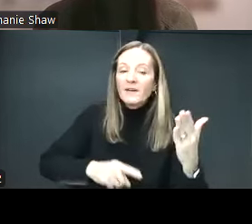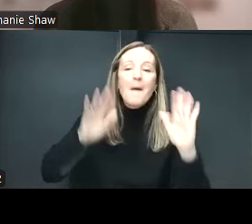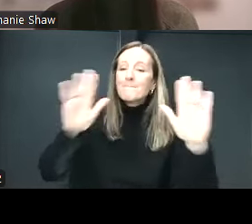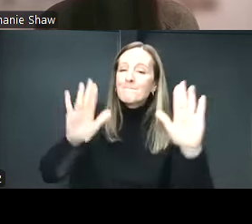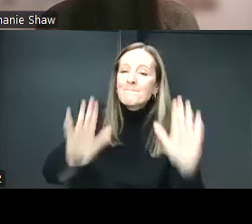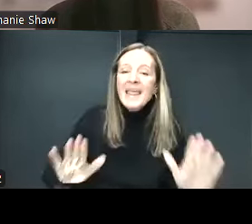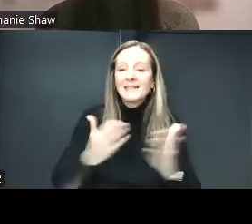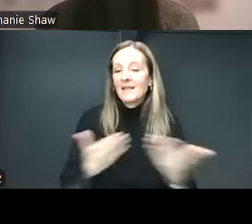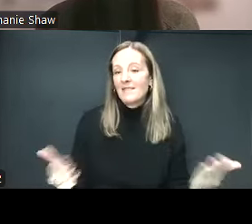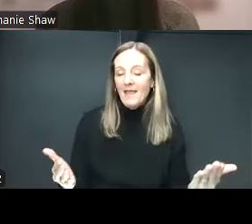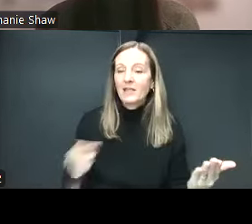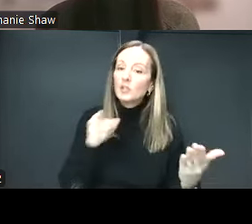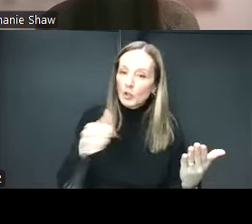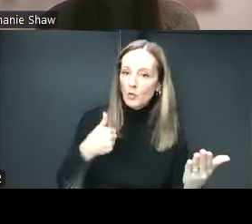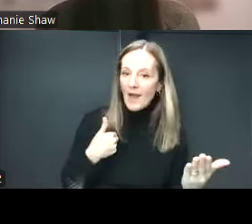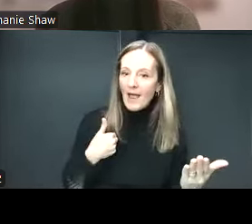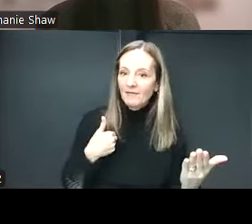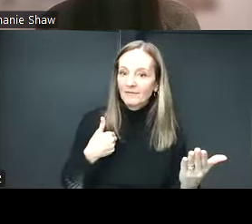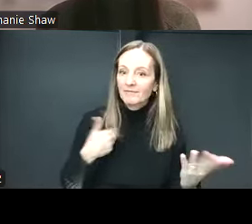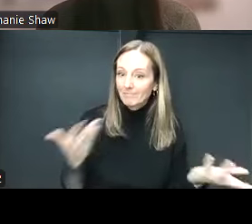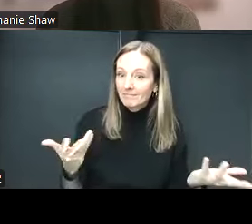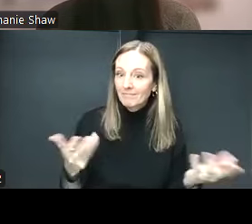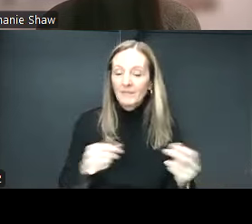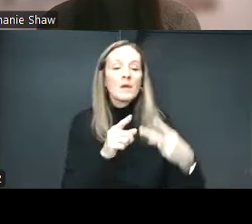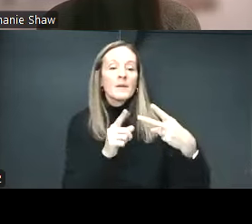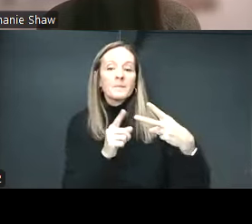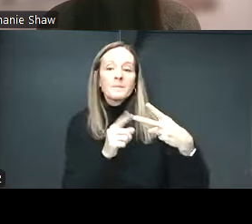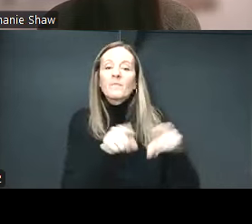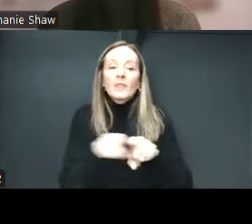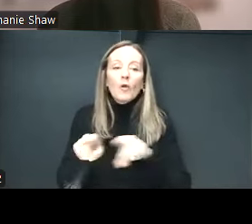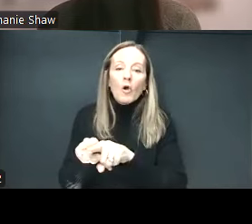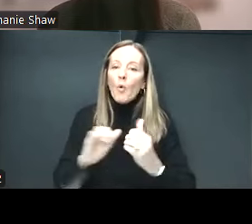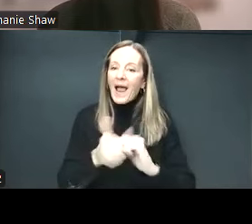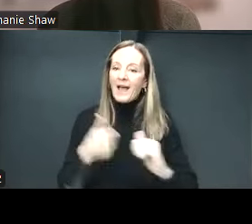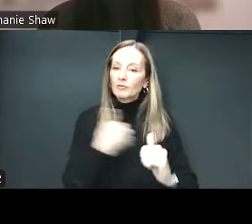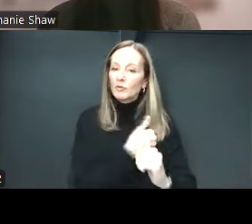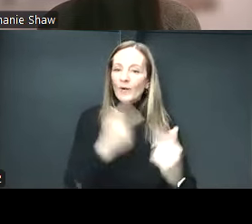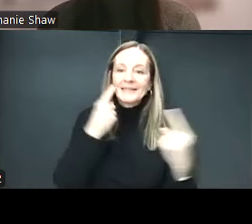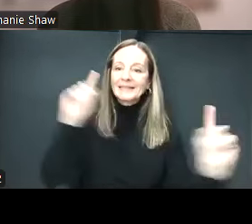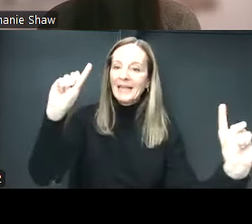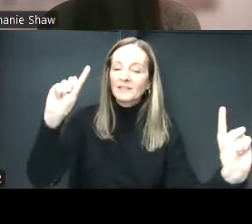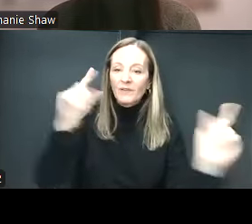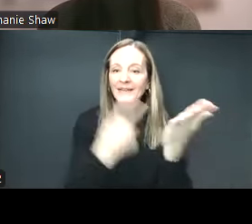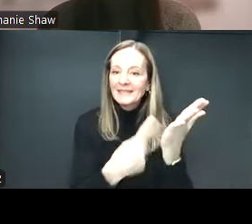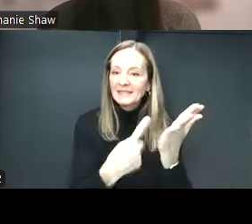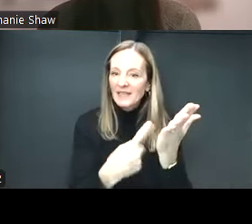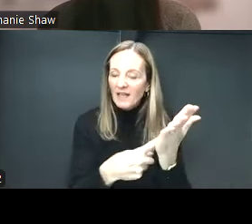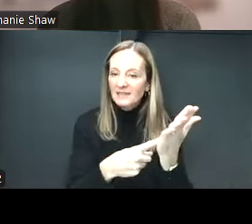that you bring to the table? And the other thing is, how do we successfully talk about those things to an